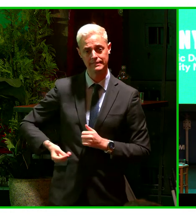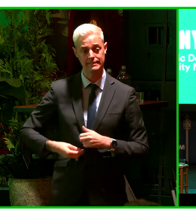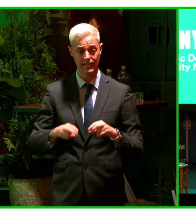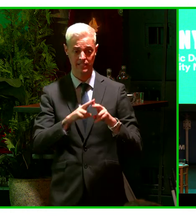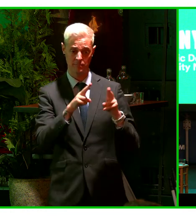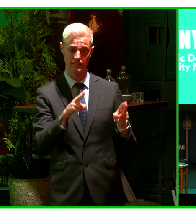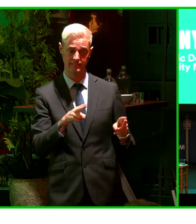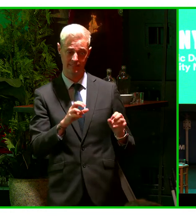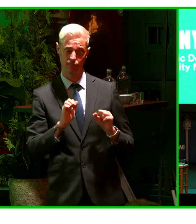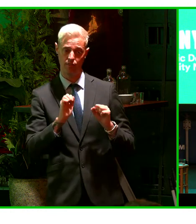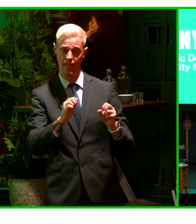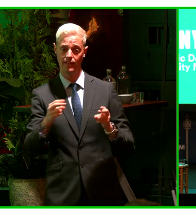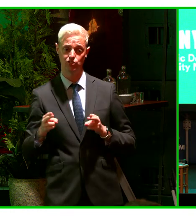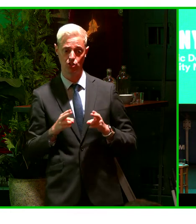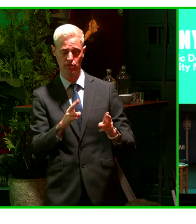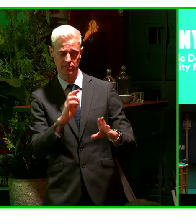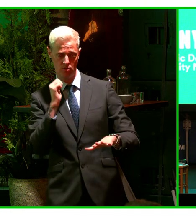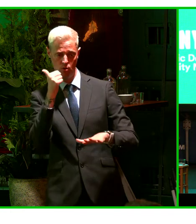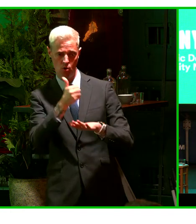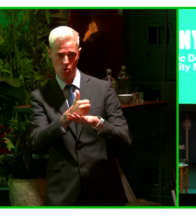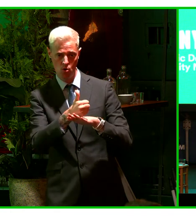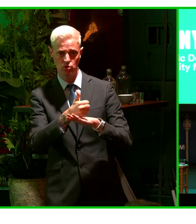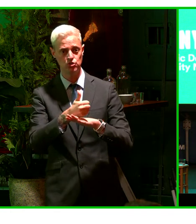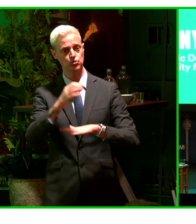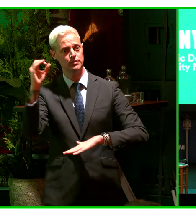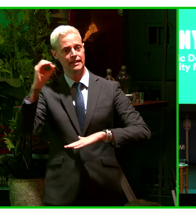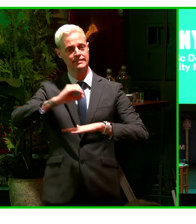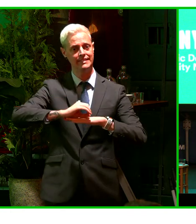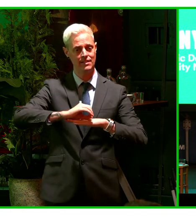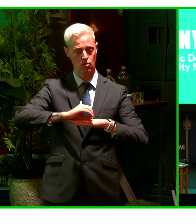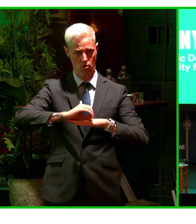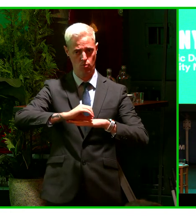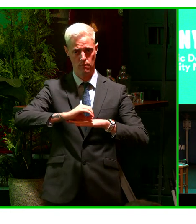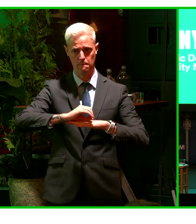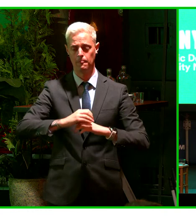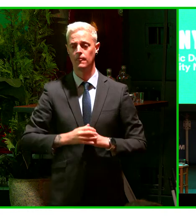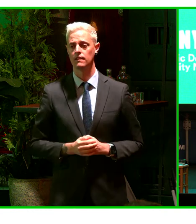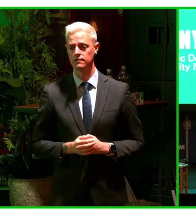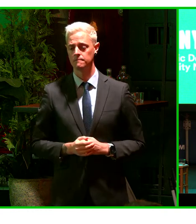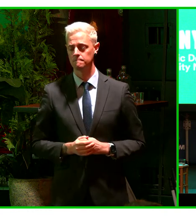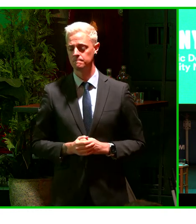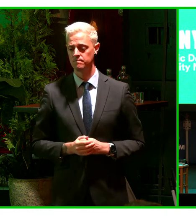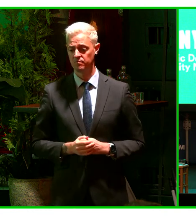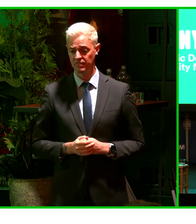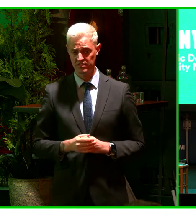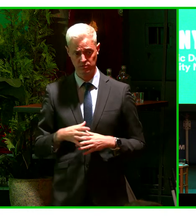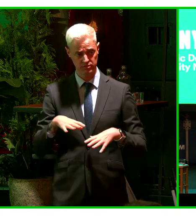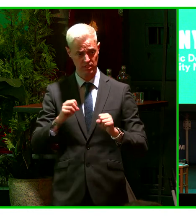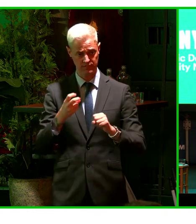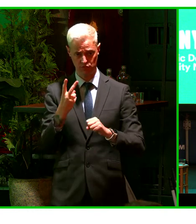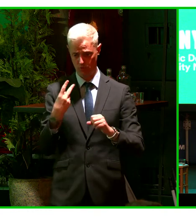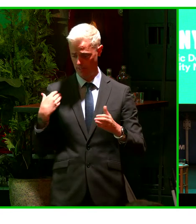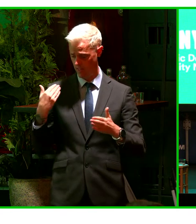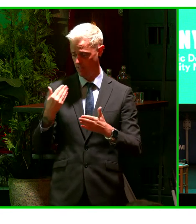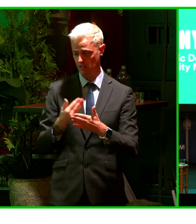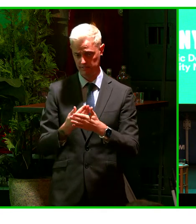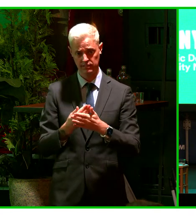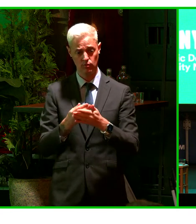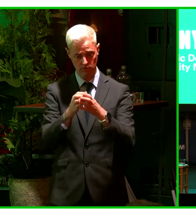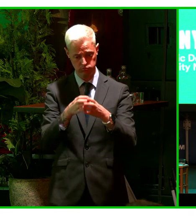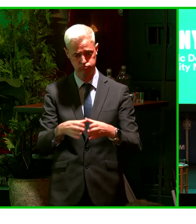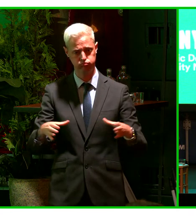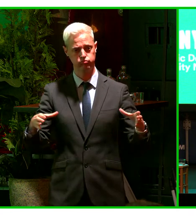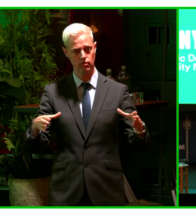net zero journey. So we've been starting to get into that space for the last 2 years, and we'll be expanding the support that we provide from next